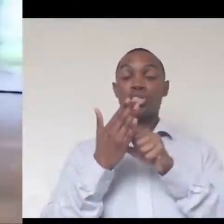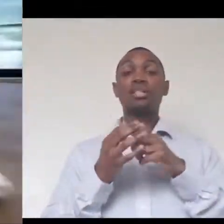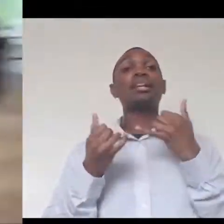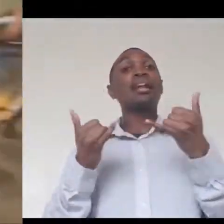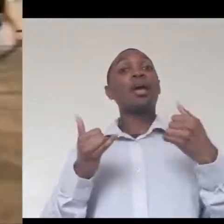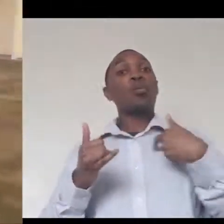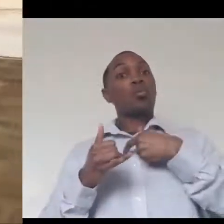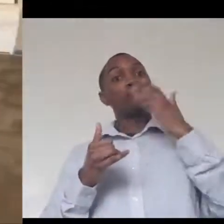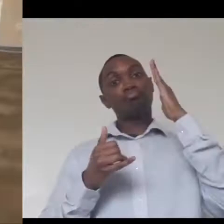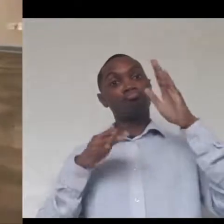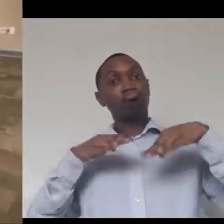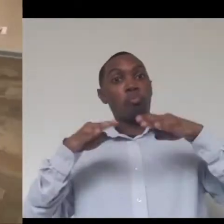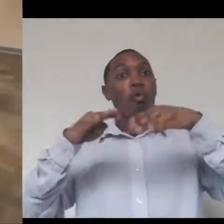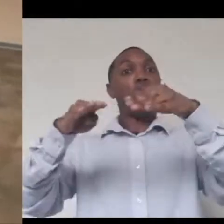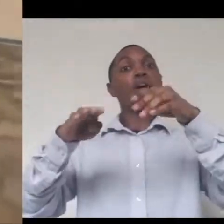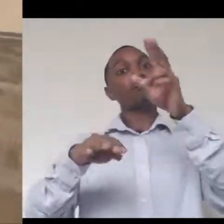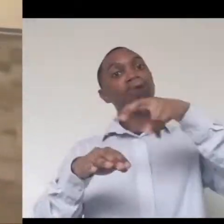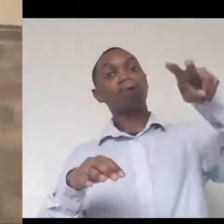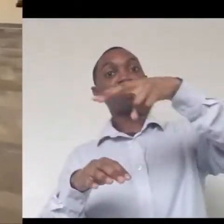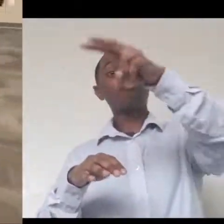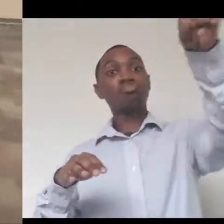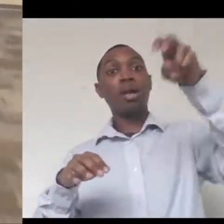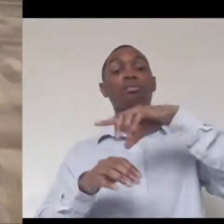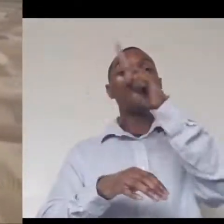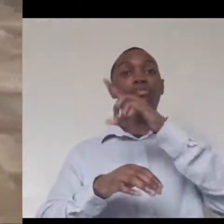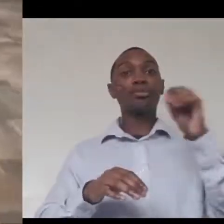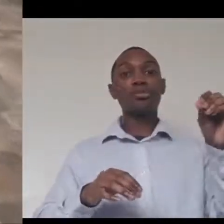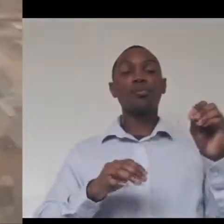walk around the zoo.